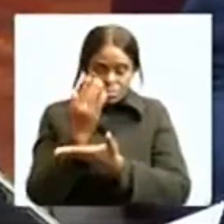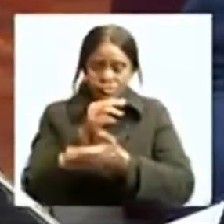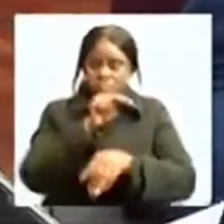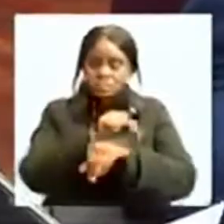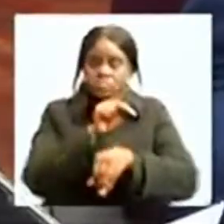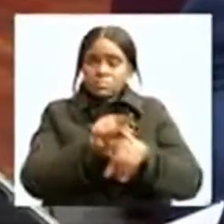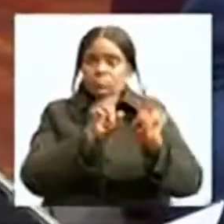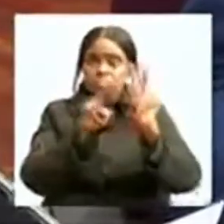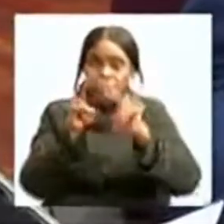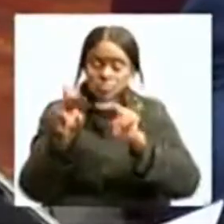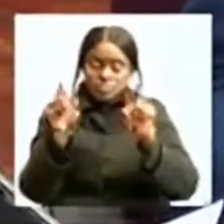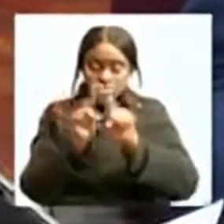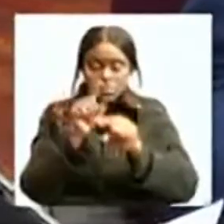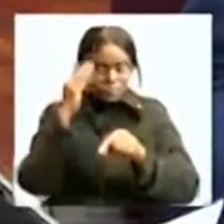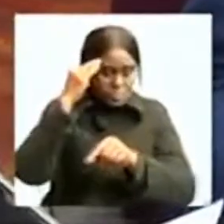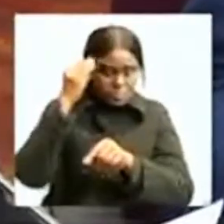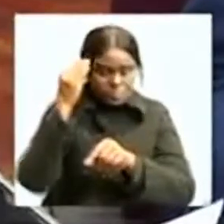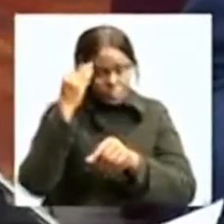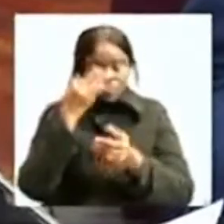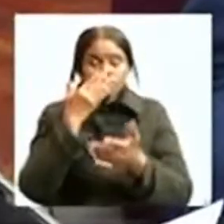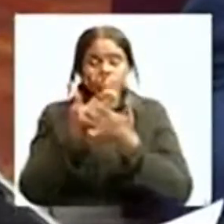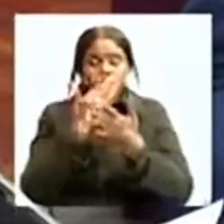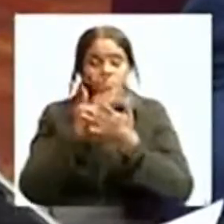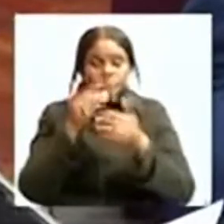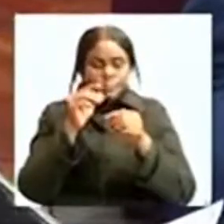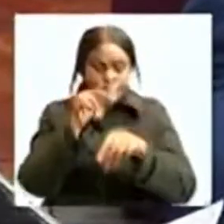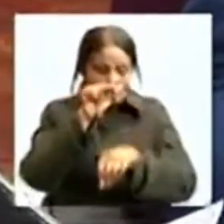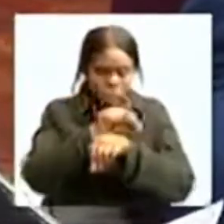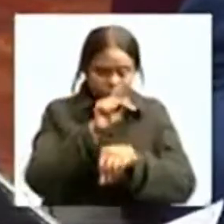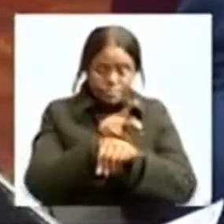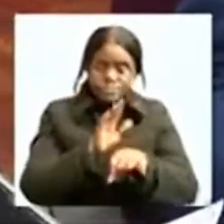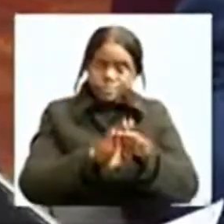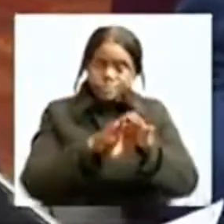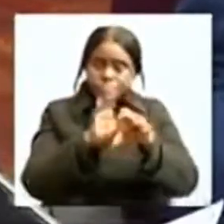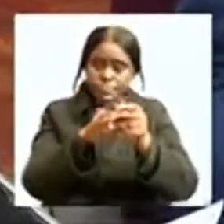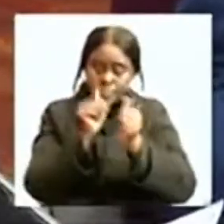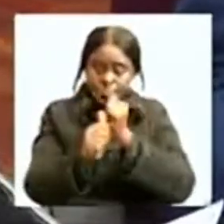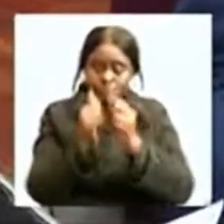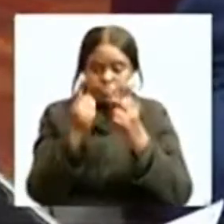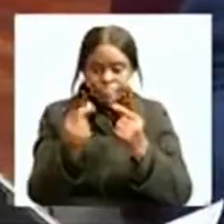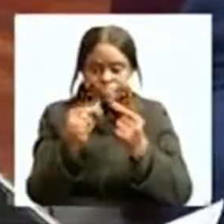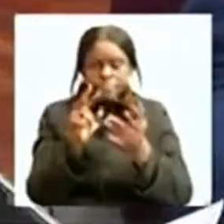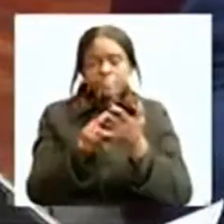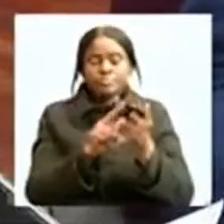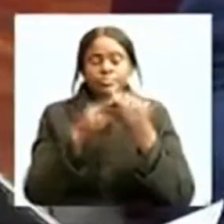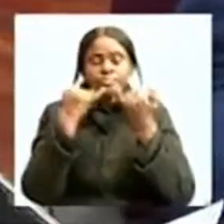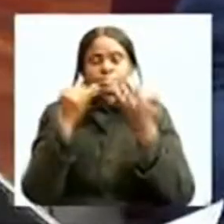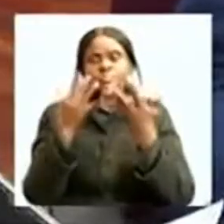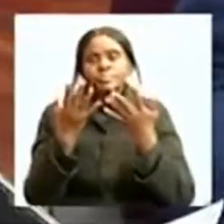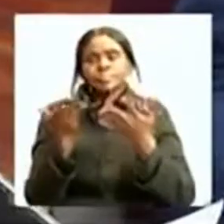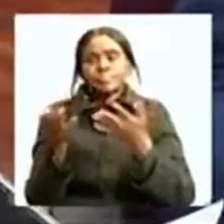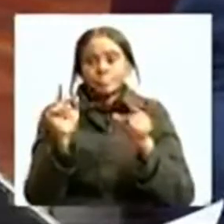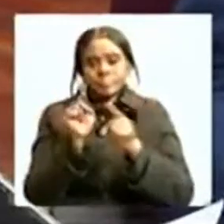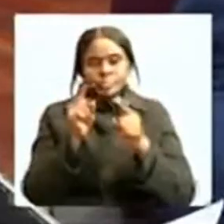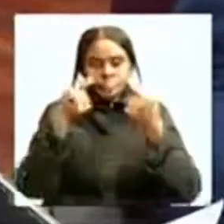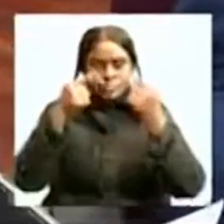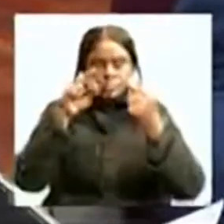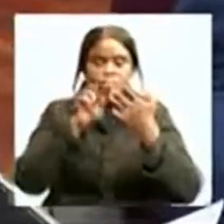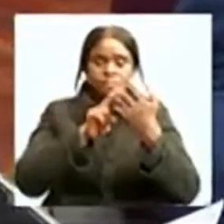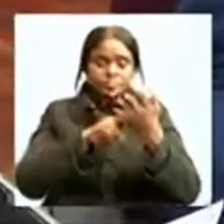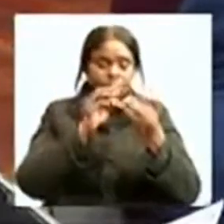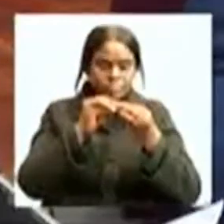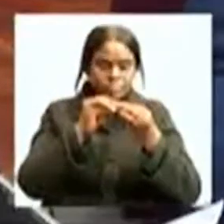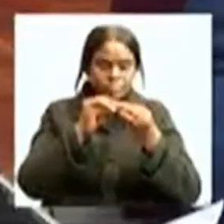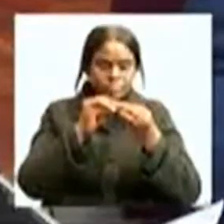monitoring. Establish a robust project tracking system with regular status updates and progress reports